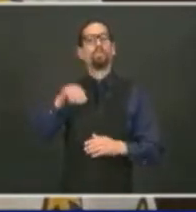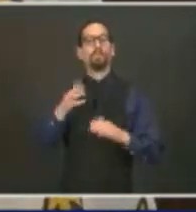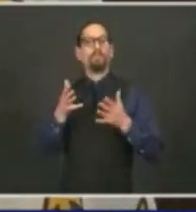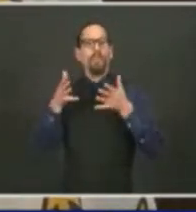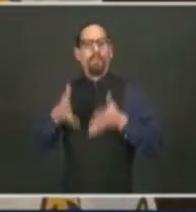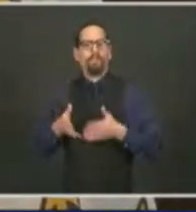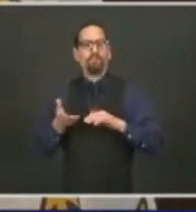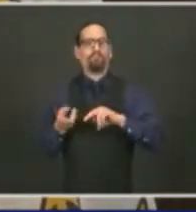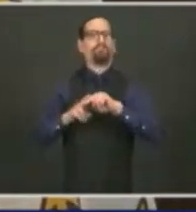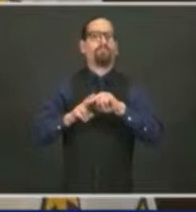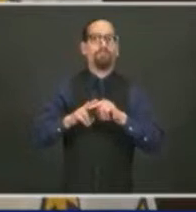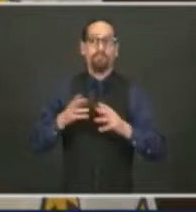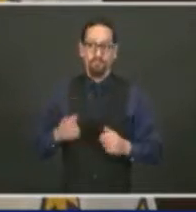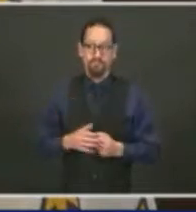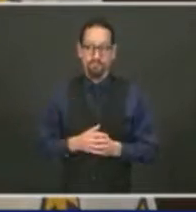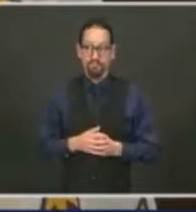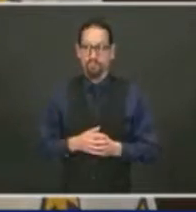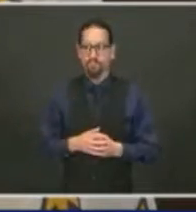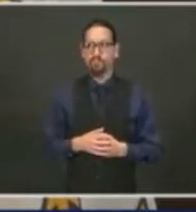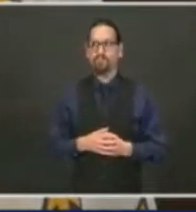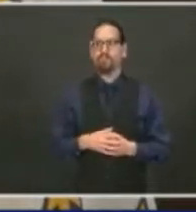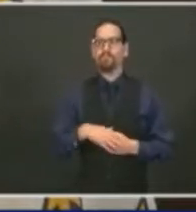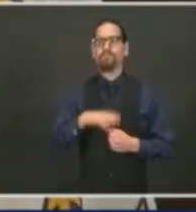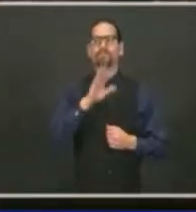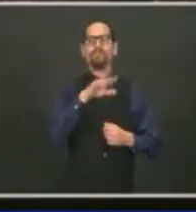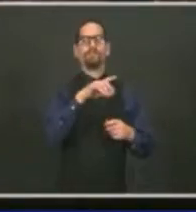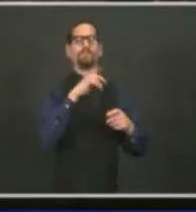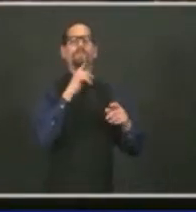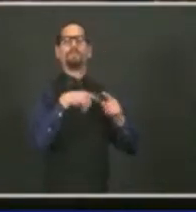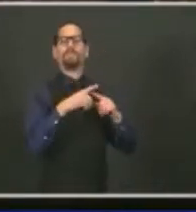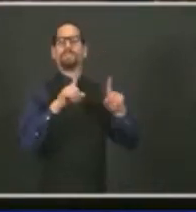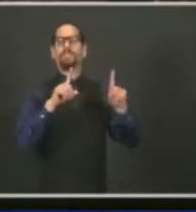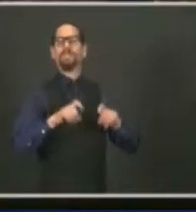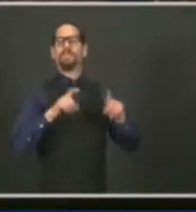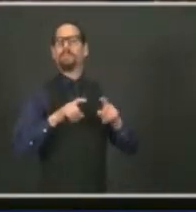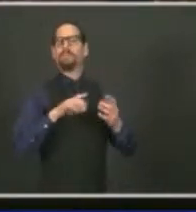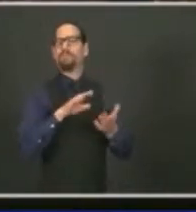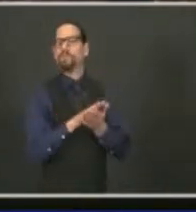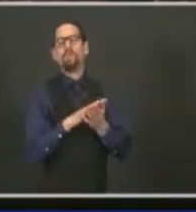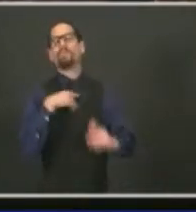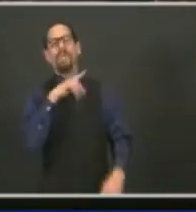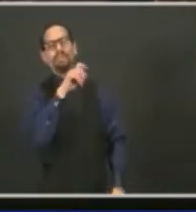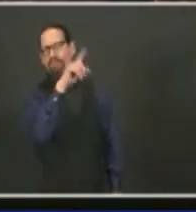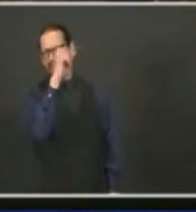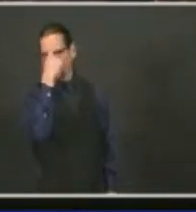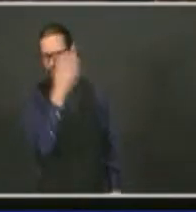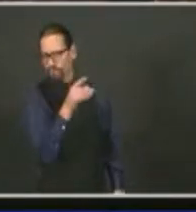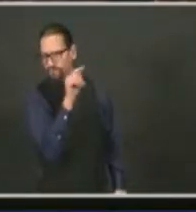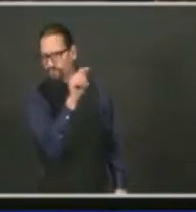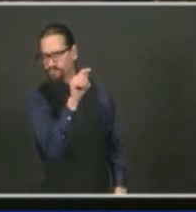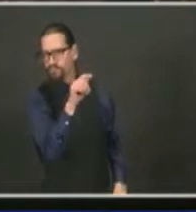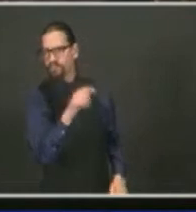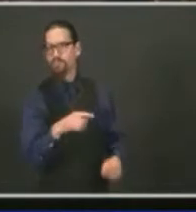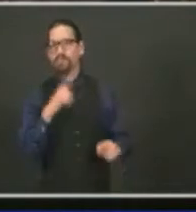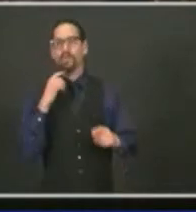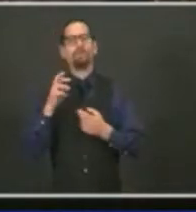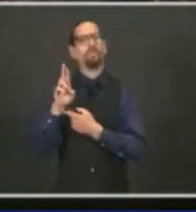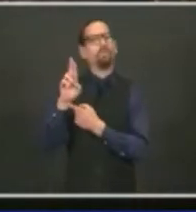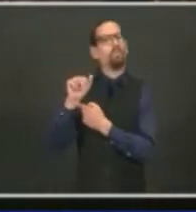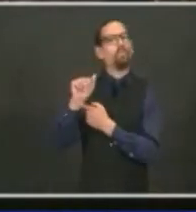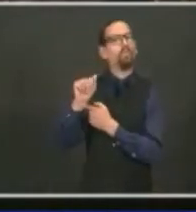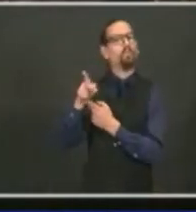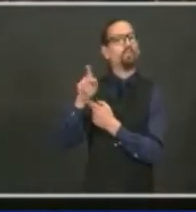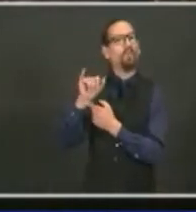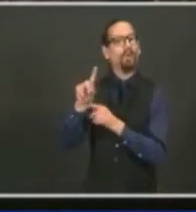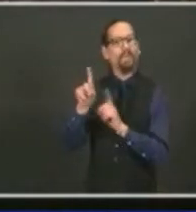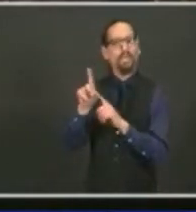I have a question about testing at schools, either the doctor or governor. Aren't rapid tests more accurate on people with symptoms? And so